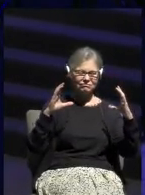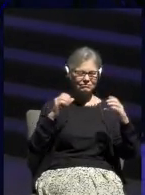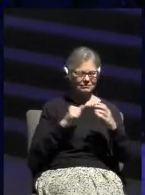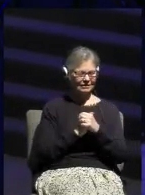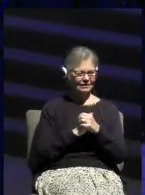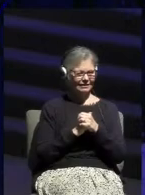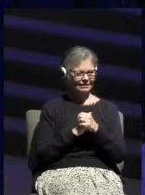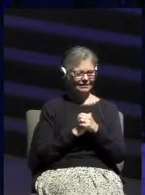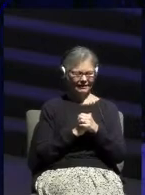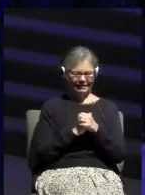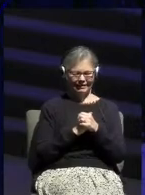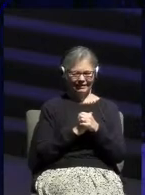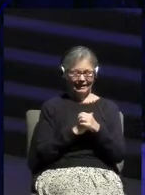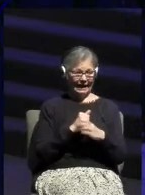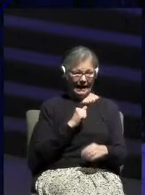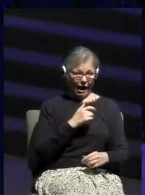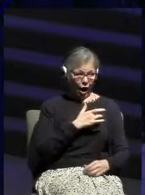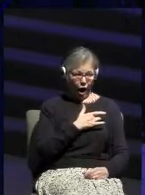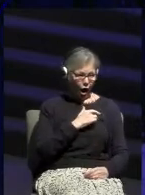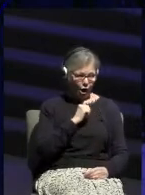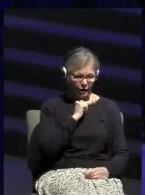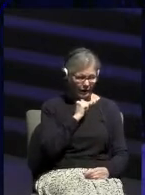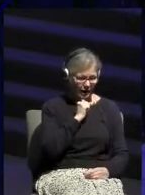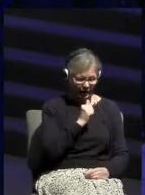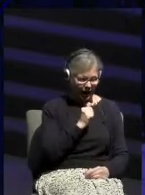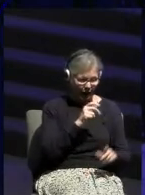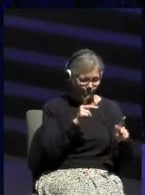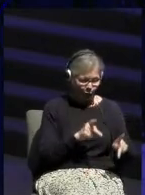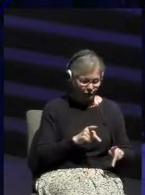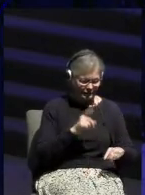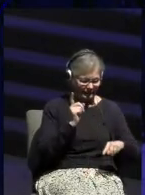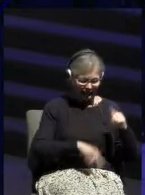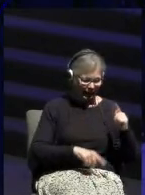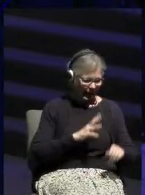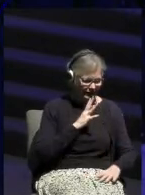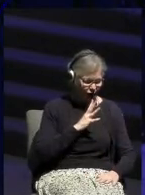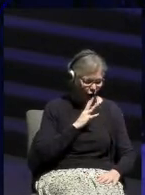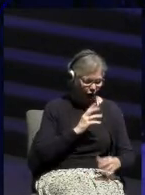into the reality of what we're trying to express.